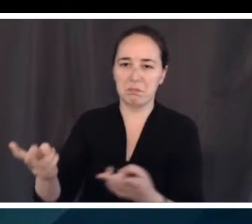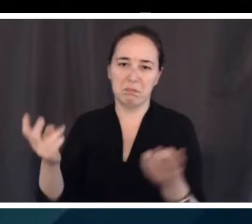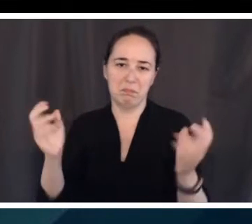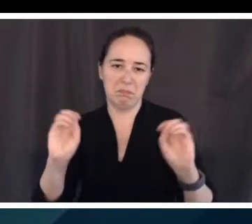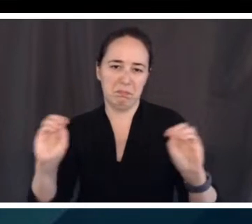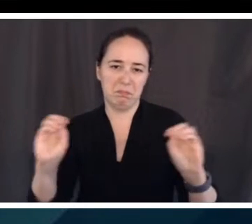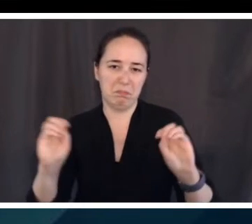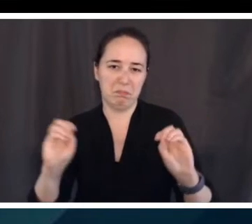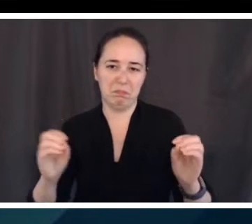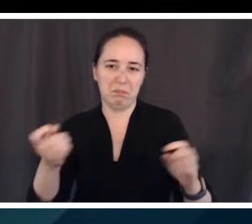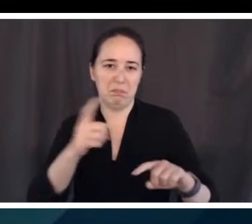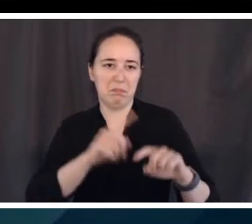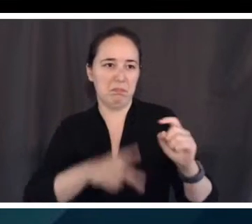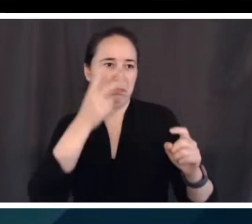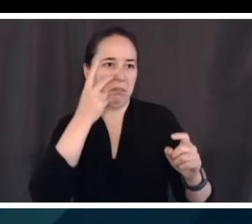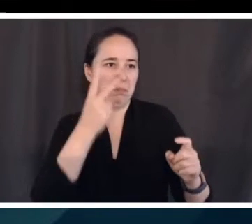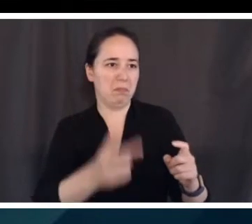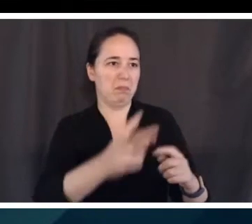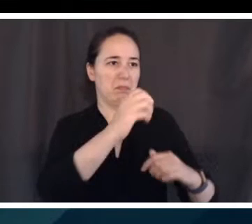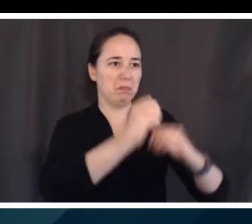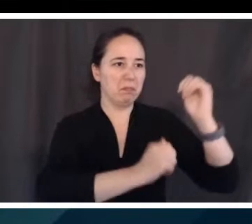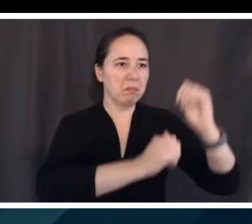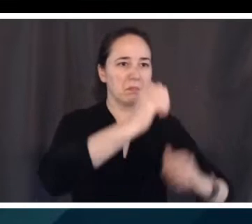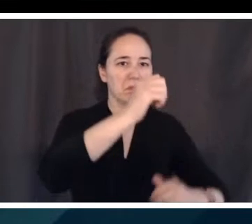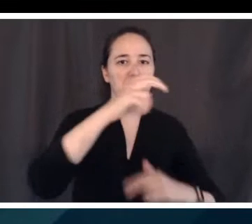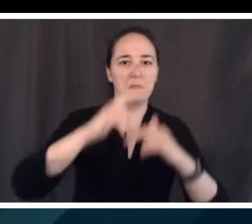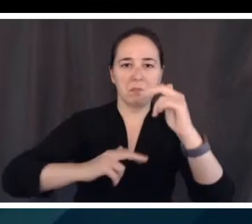There's no sights for me to see.